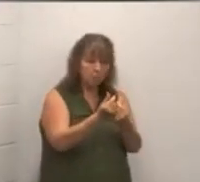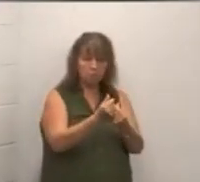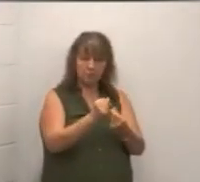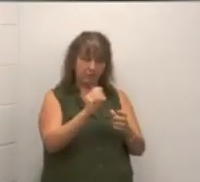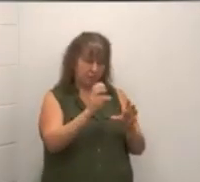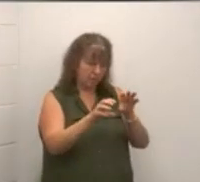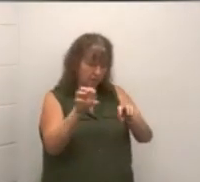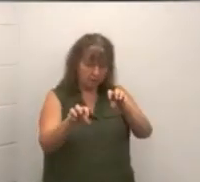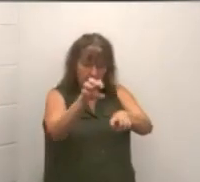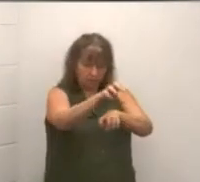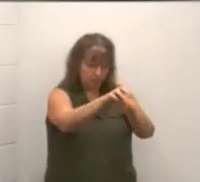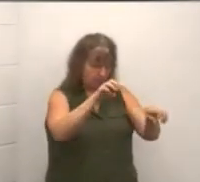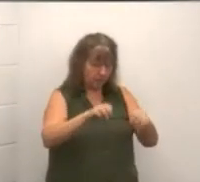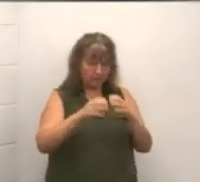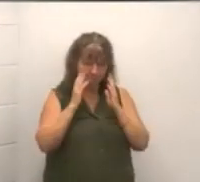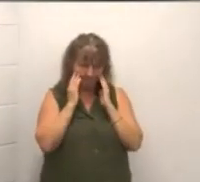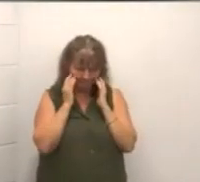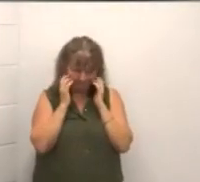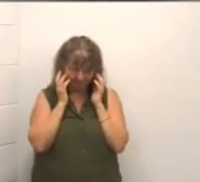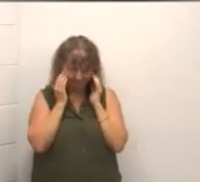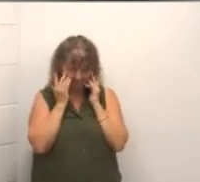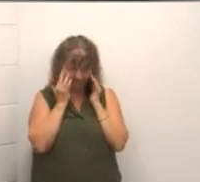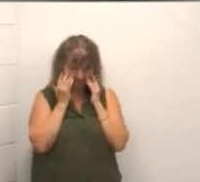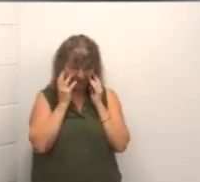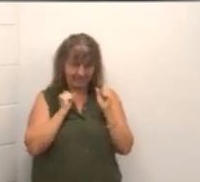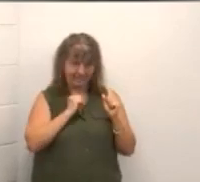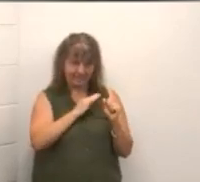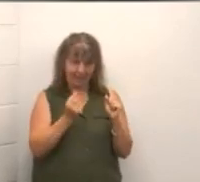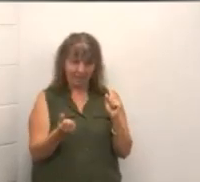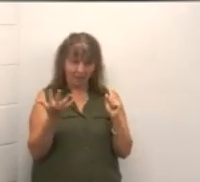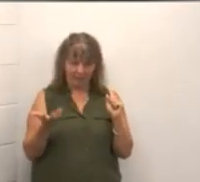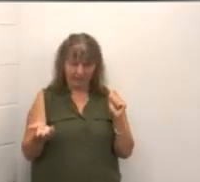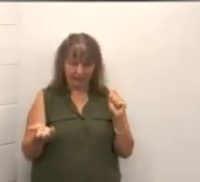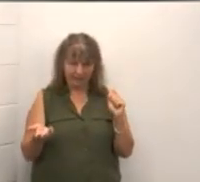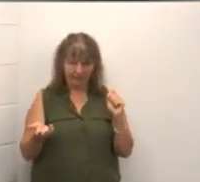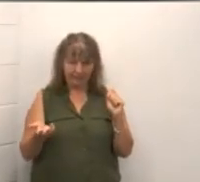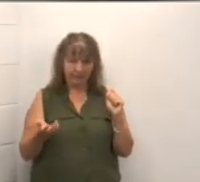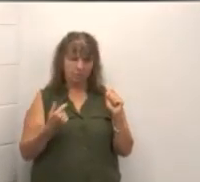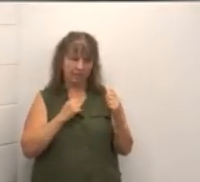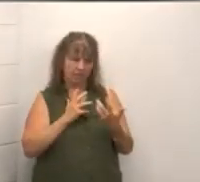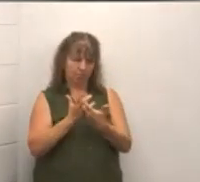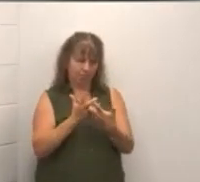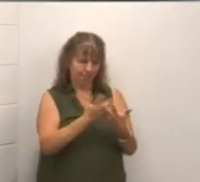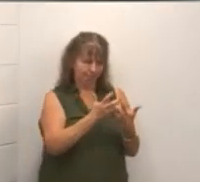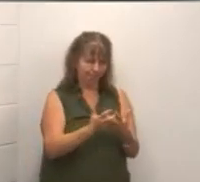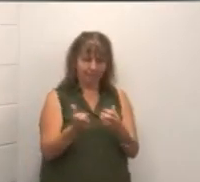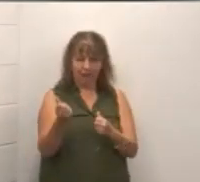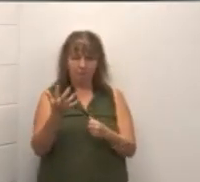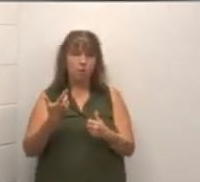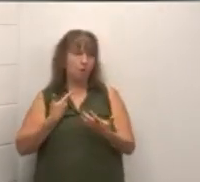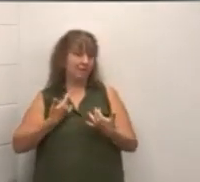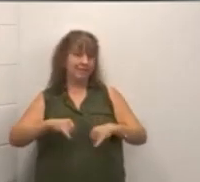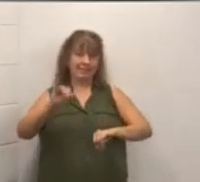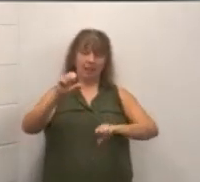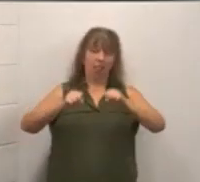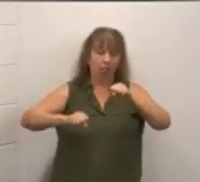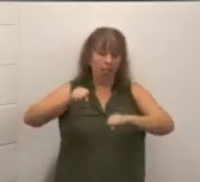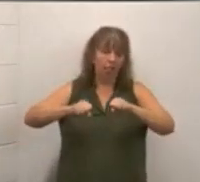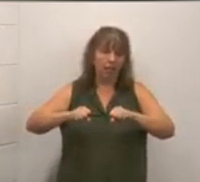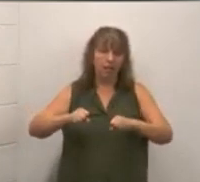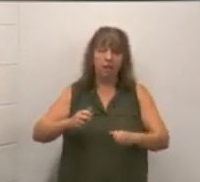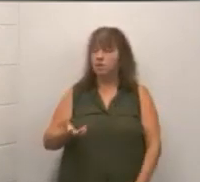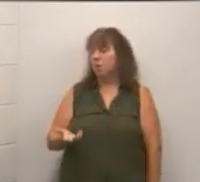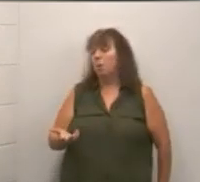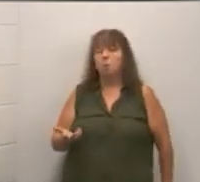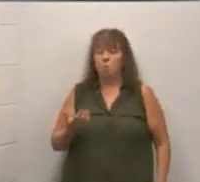to deploy as many staff as possible to meet those needs of our students. So I would